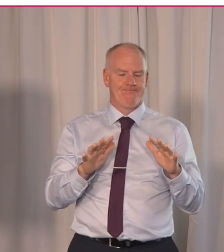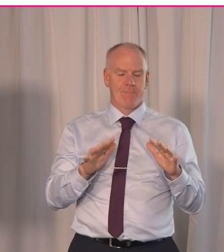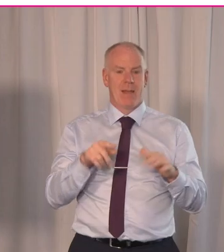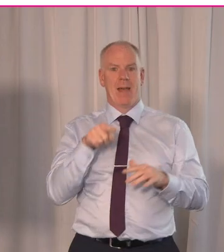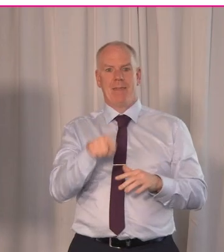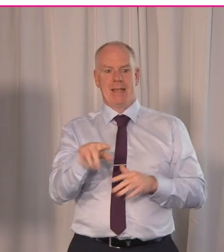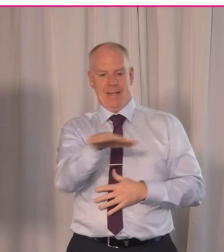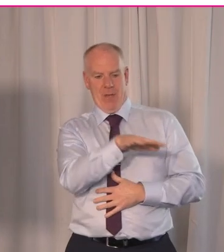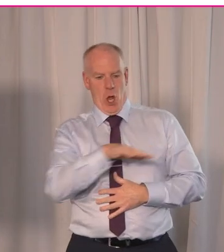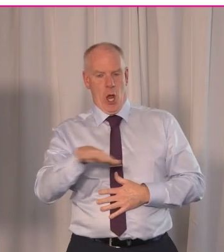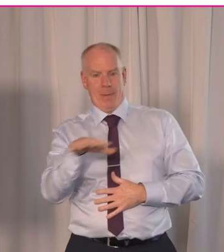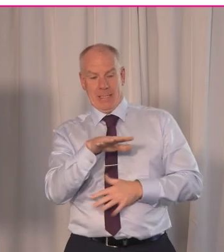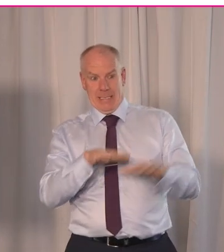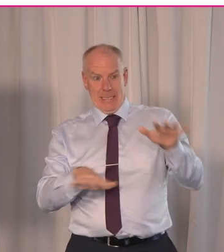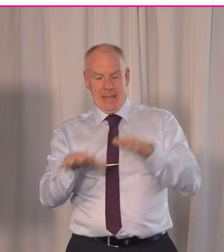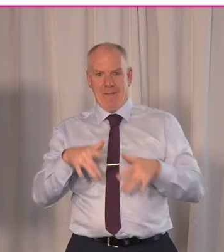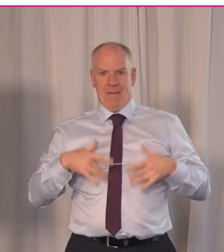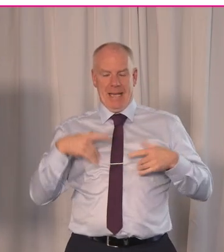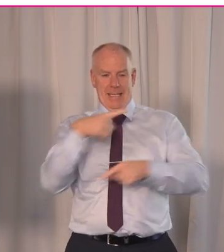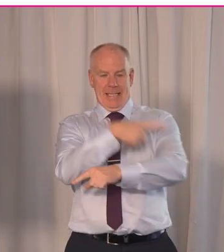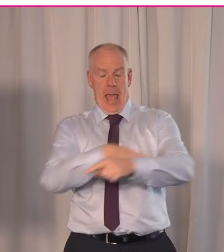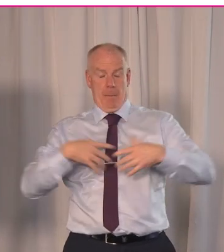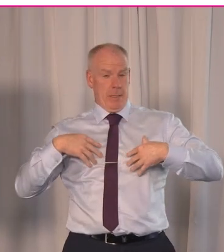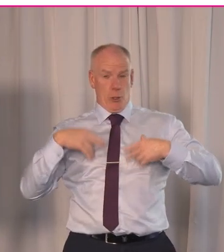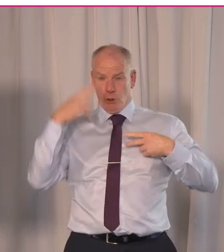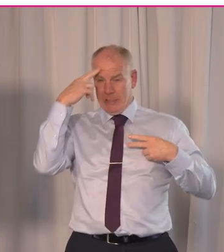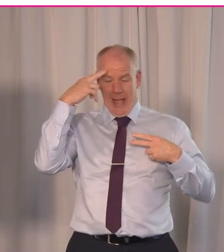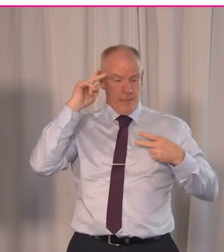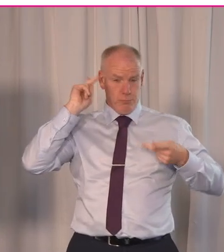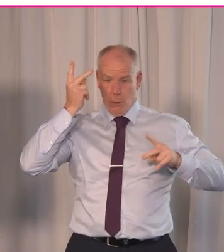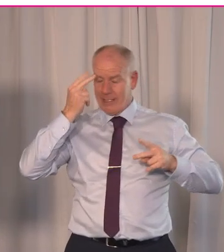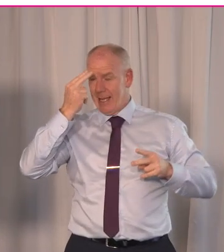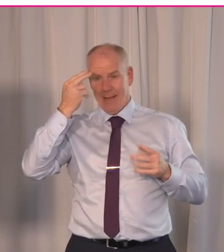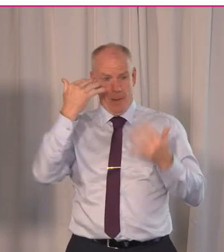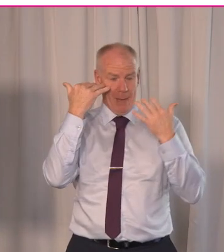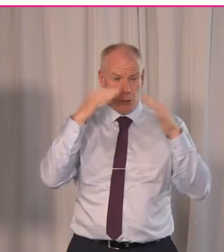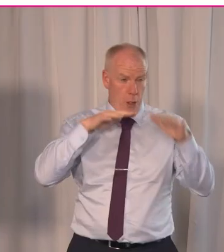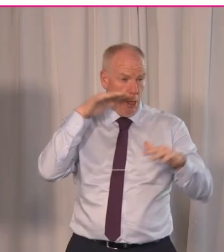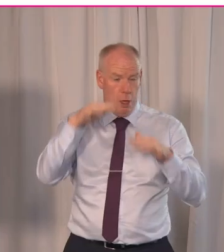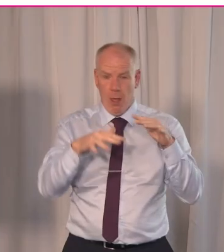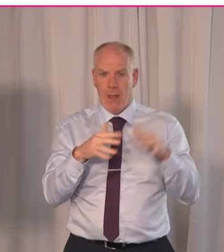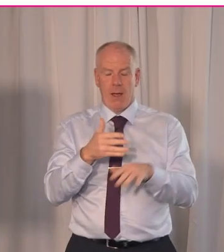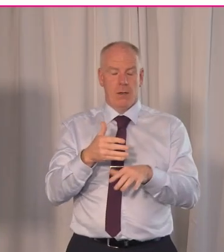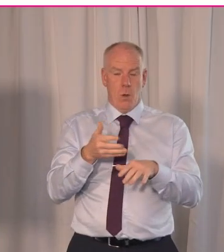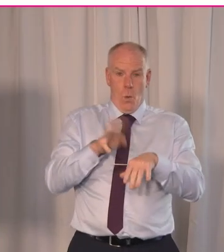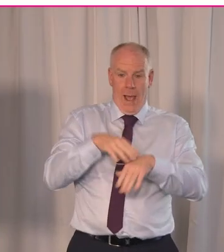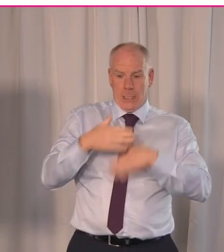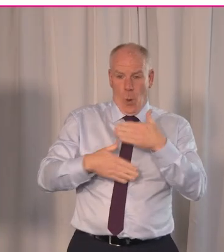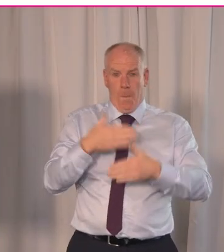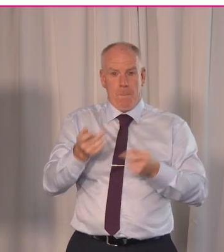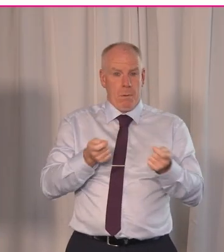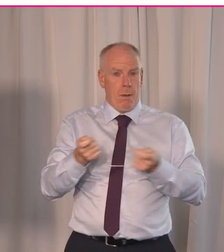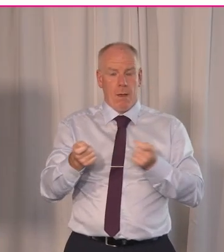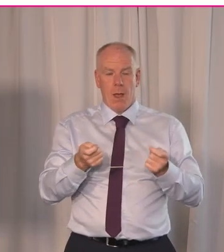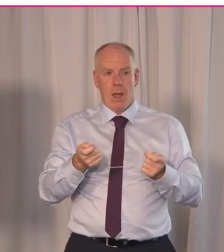disabled environments that women can't process information, that they struggle to function, and yet this is the